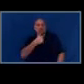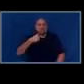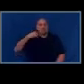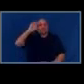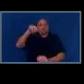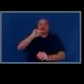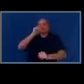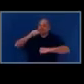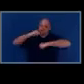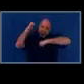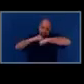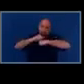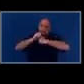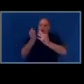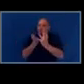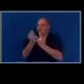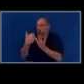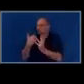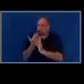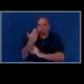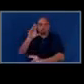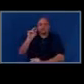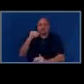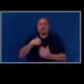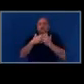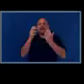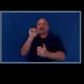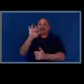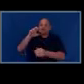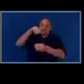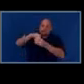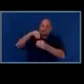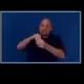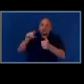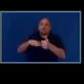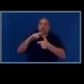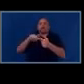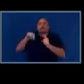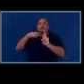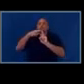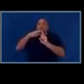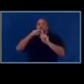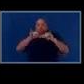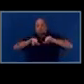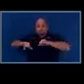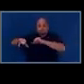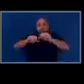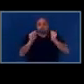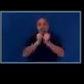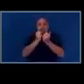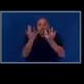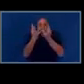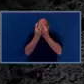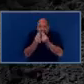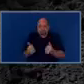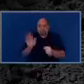It's very fluffy, and that's also consistent with the crumbliness of the surface that we saw.